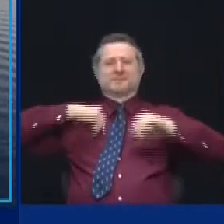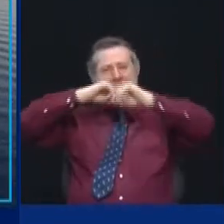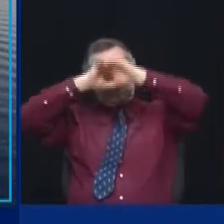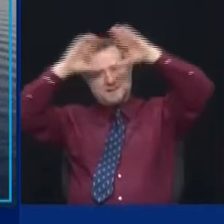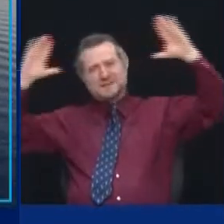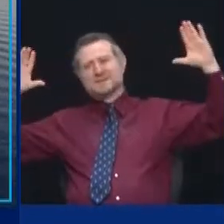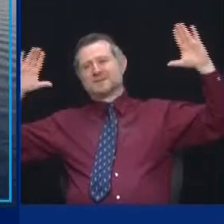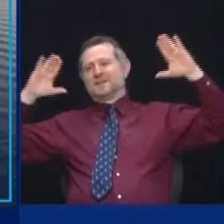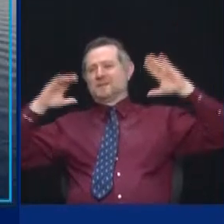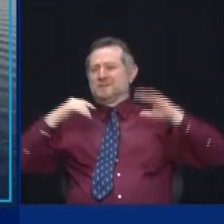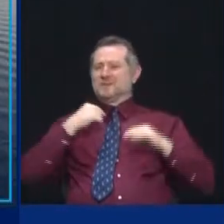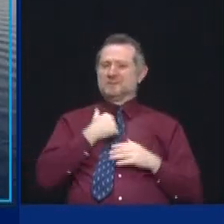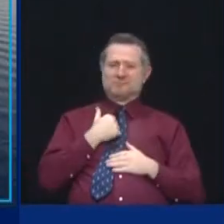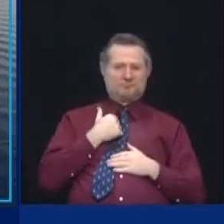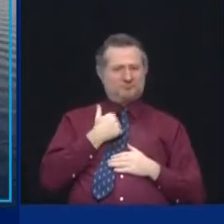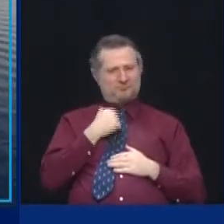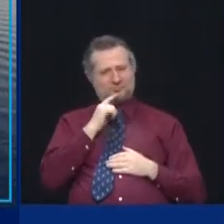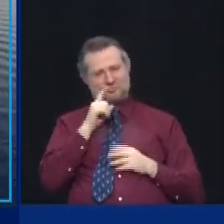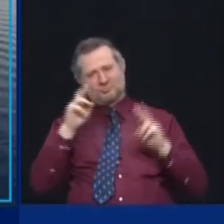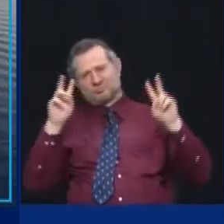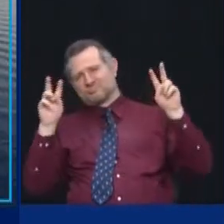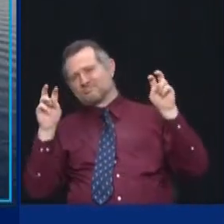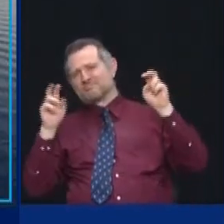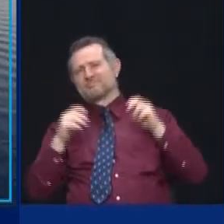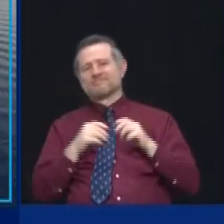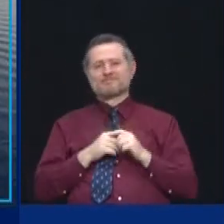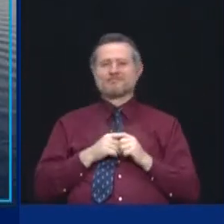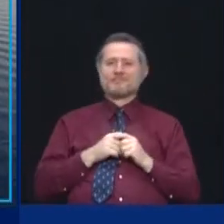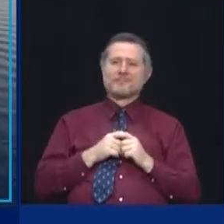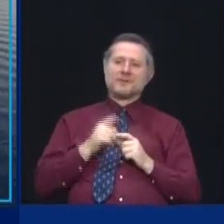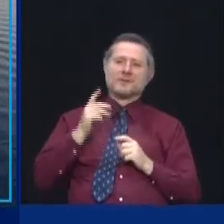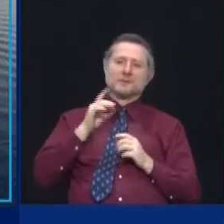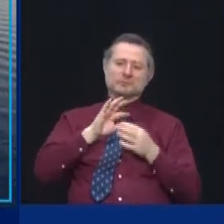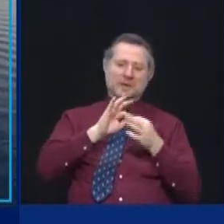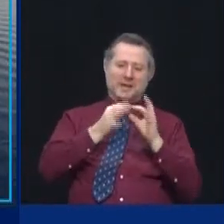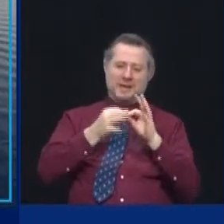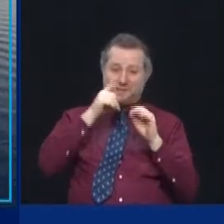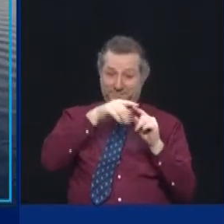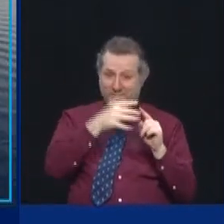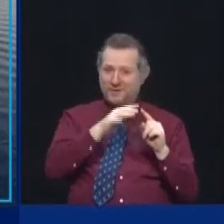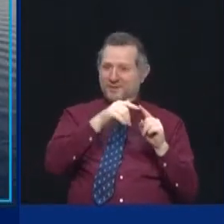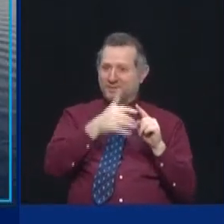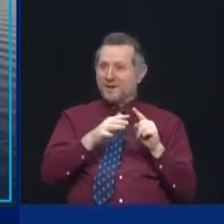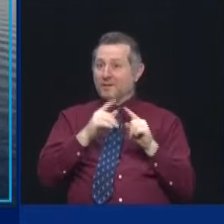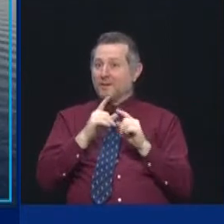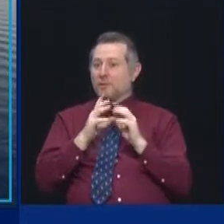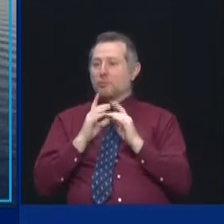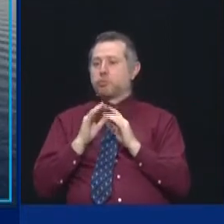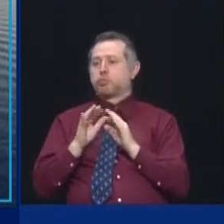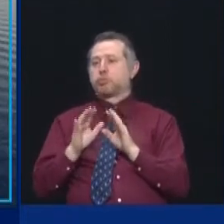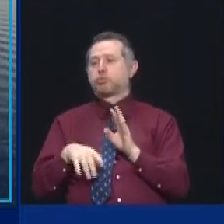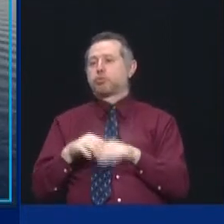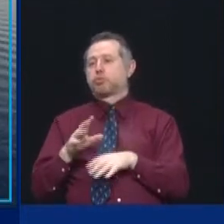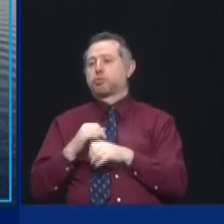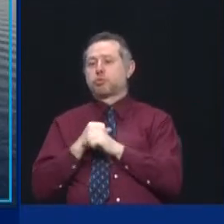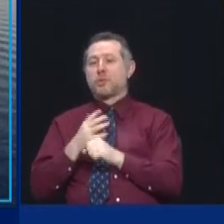after Superstorm Sandy, we're not going to recuperate for years. Baloney, we rebuilt after